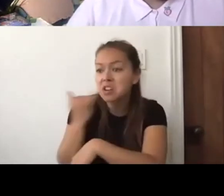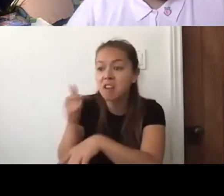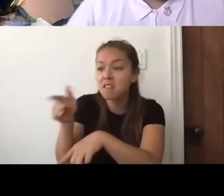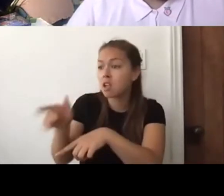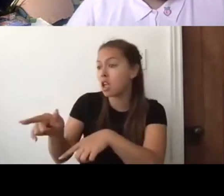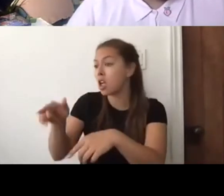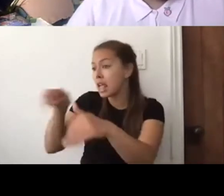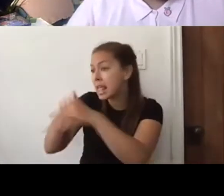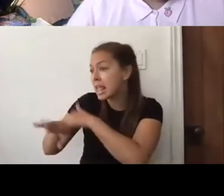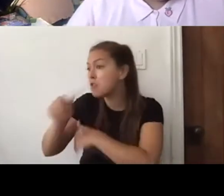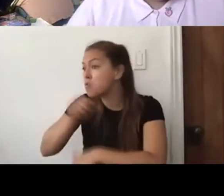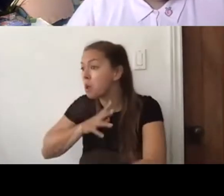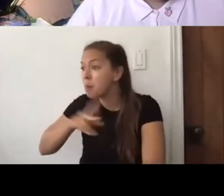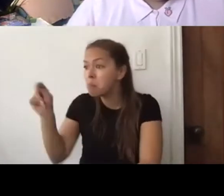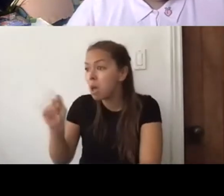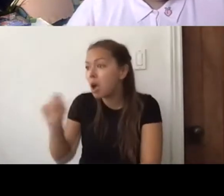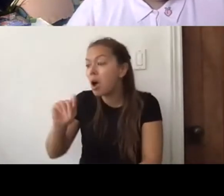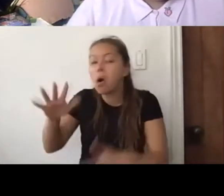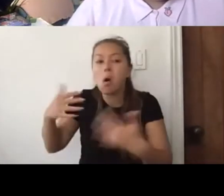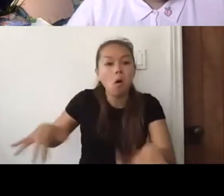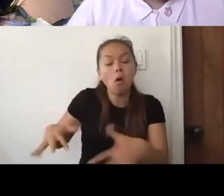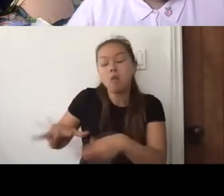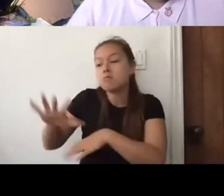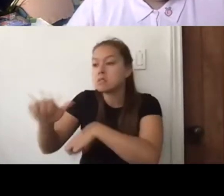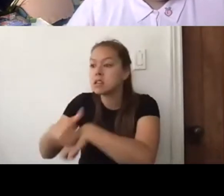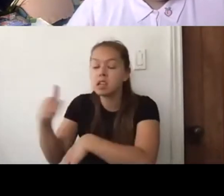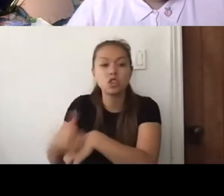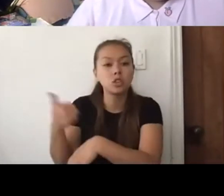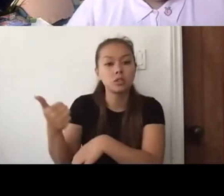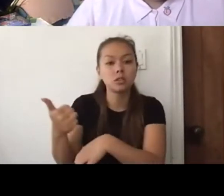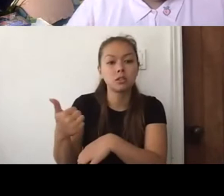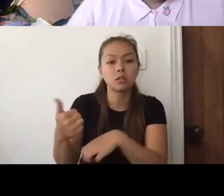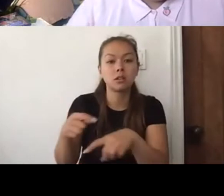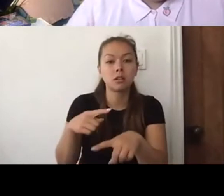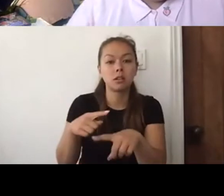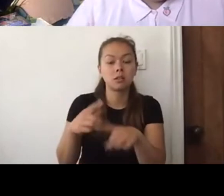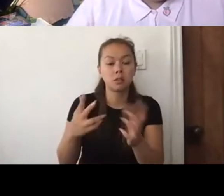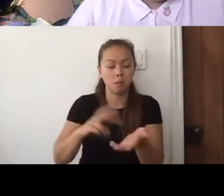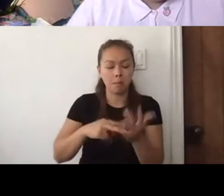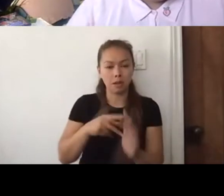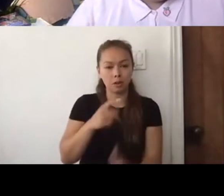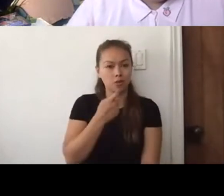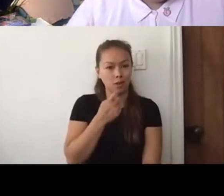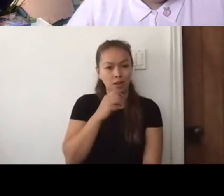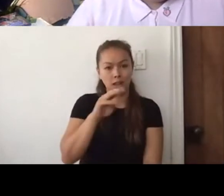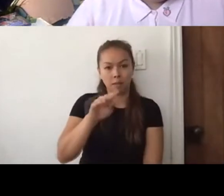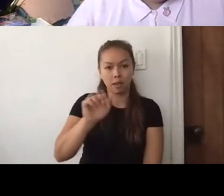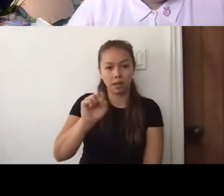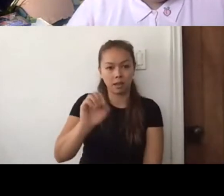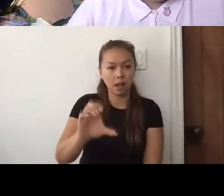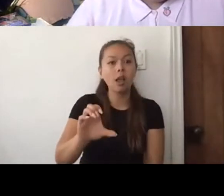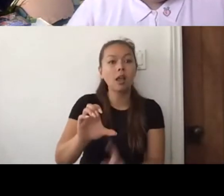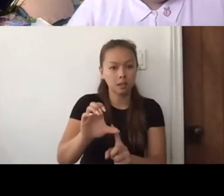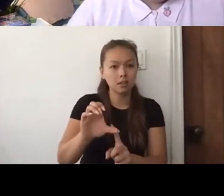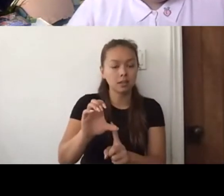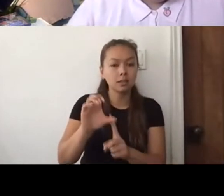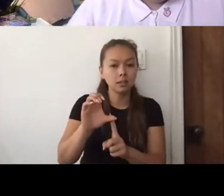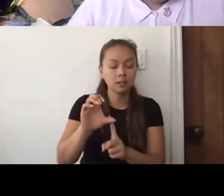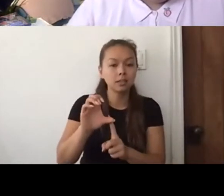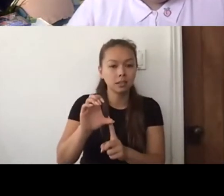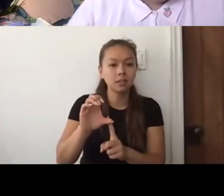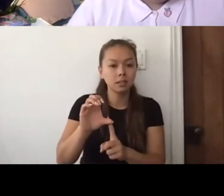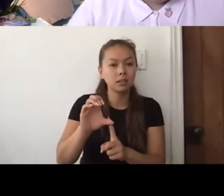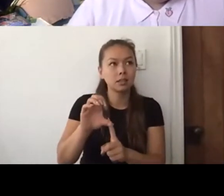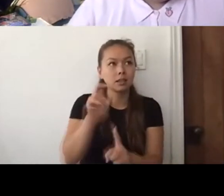of toxic masculinity, because at the end of the day, that's where it comes from, right? This idea that men will impose themselves upon